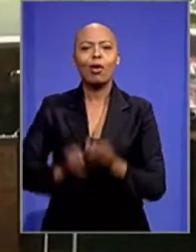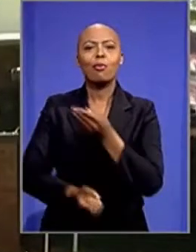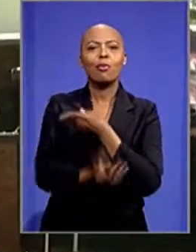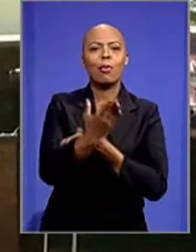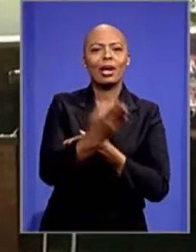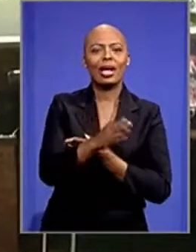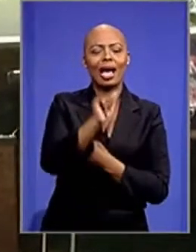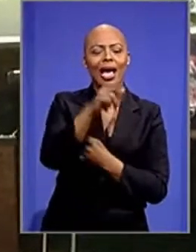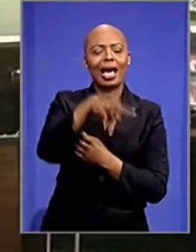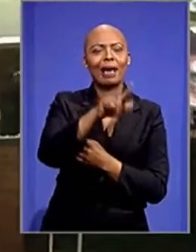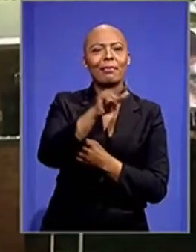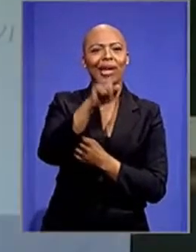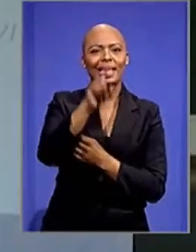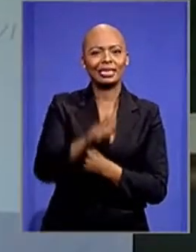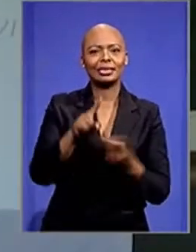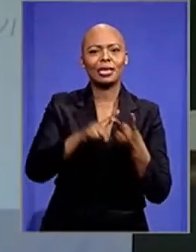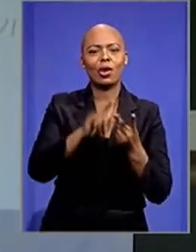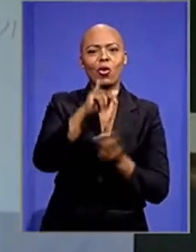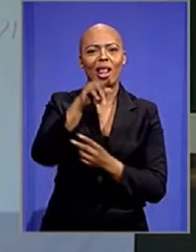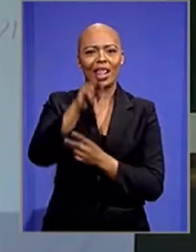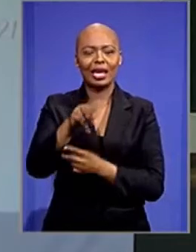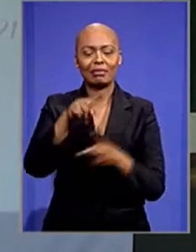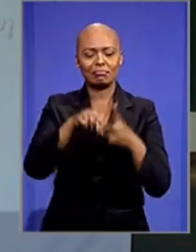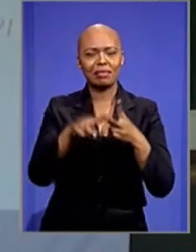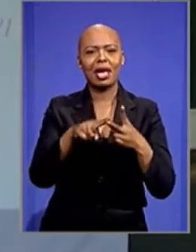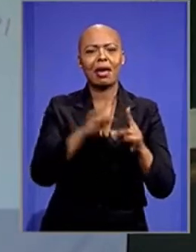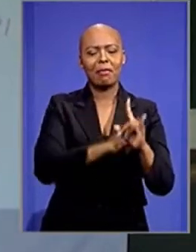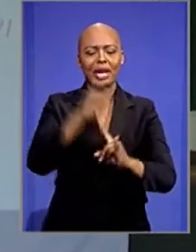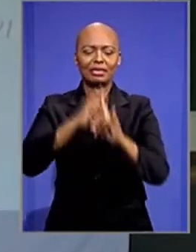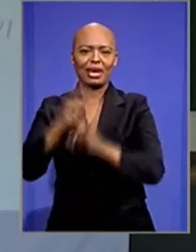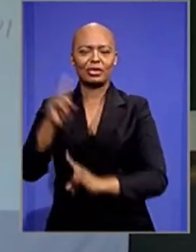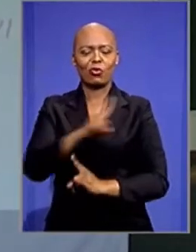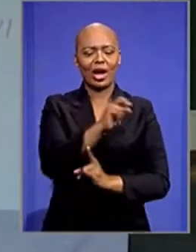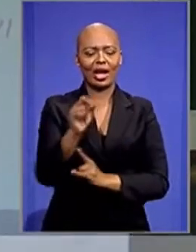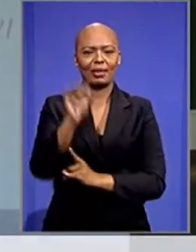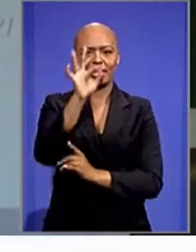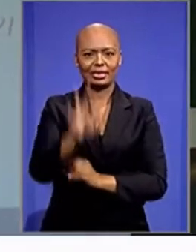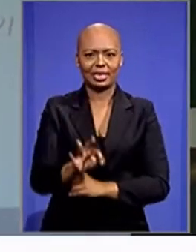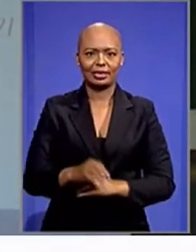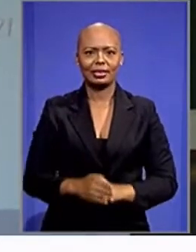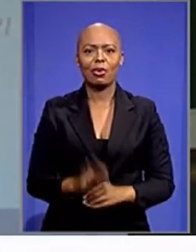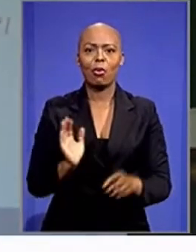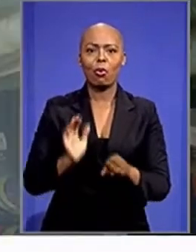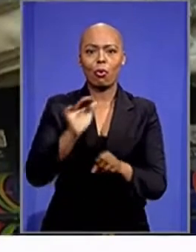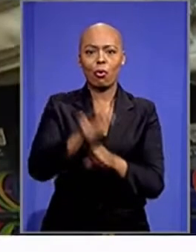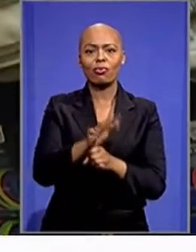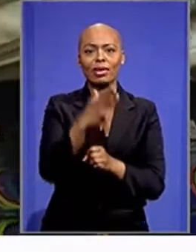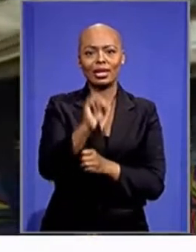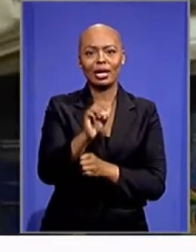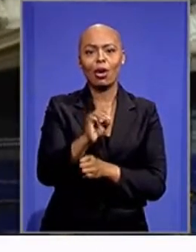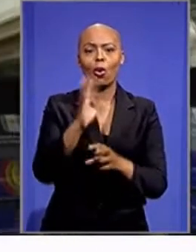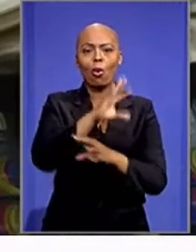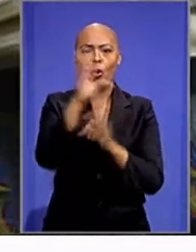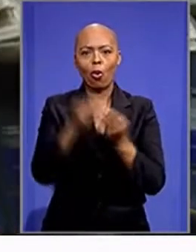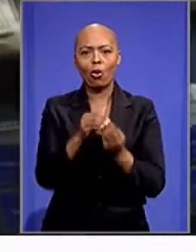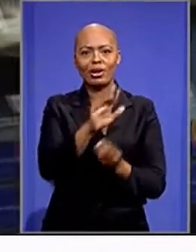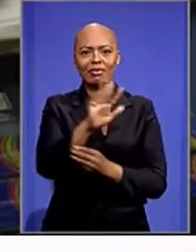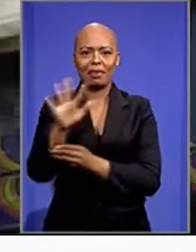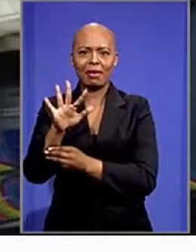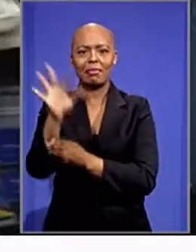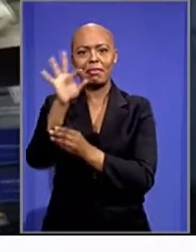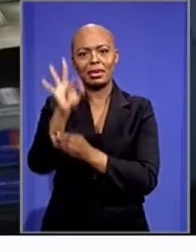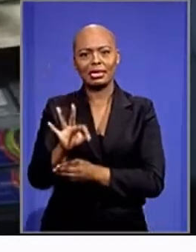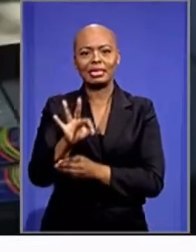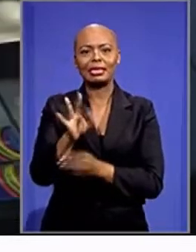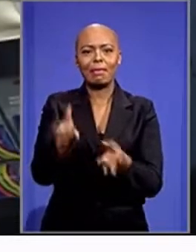and Pennyrain College di paseditswe ka 100%. Palong ya barutwana ba 90 ba 85 ba bona ba fumane